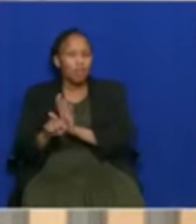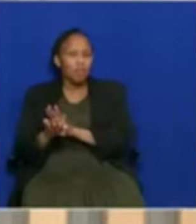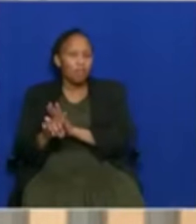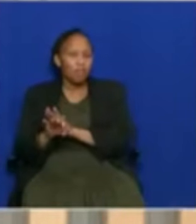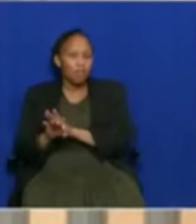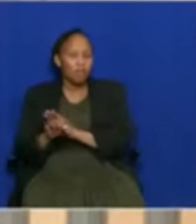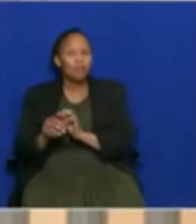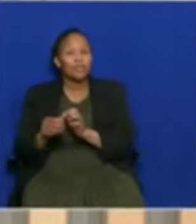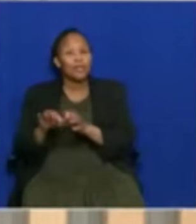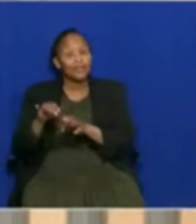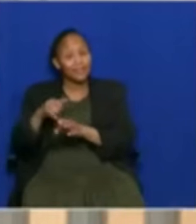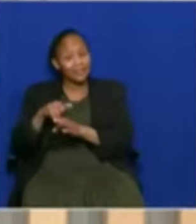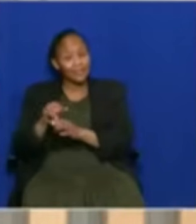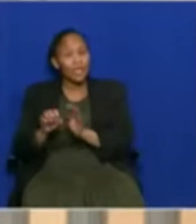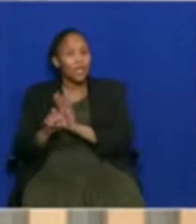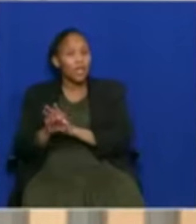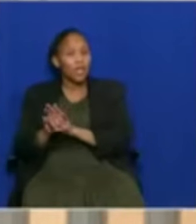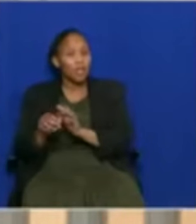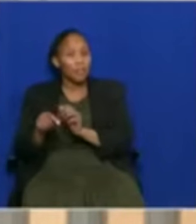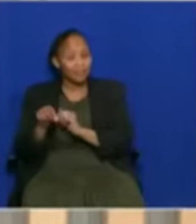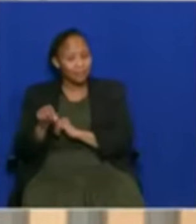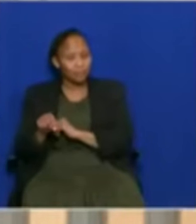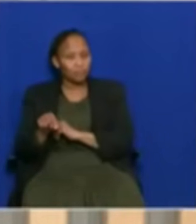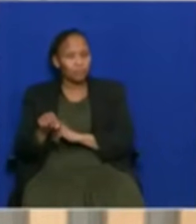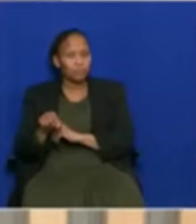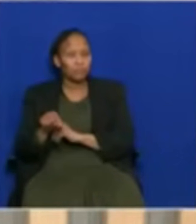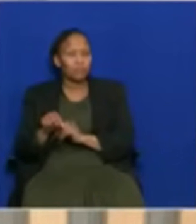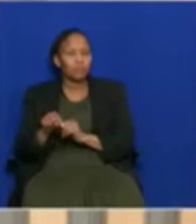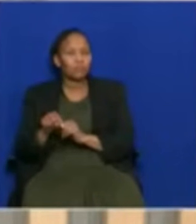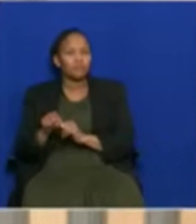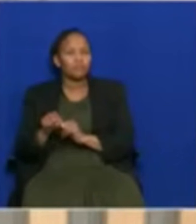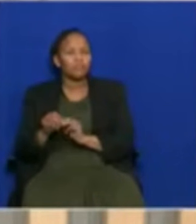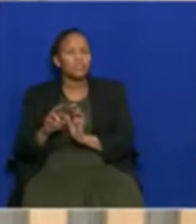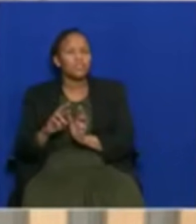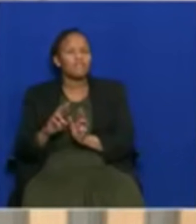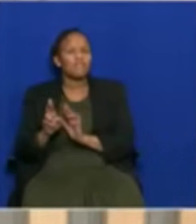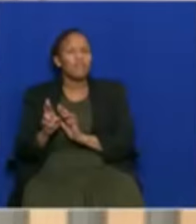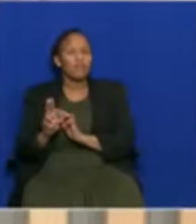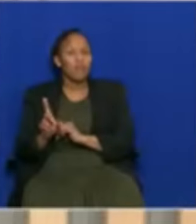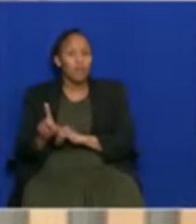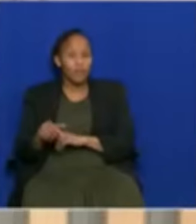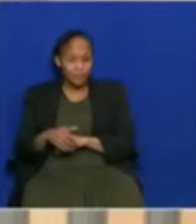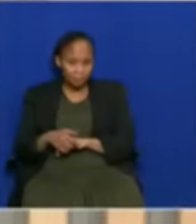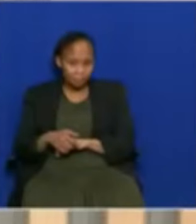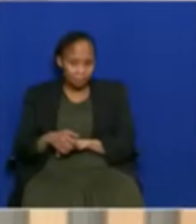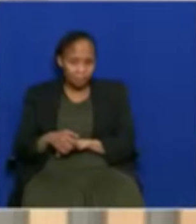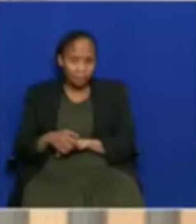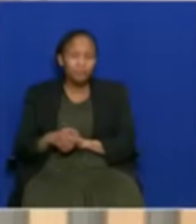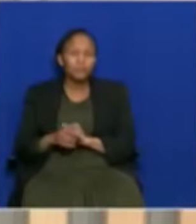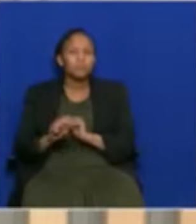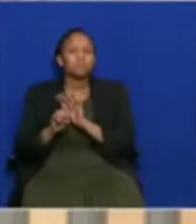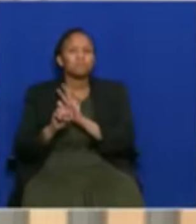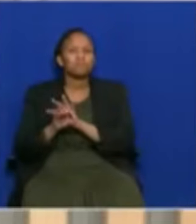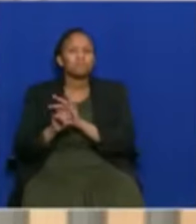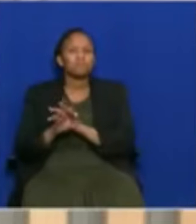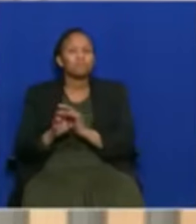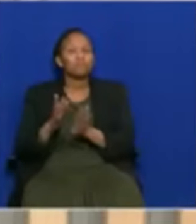advertisement referred to the advertisement for the position as circulated within SAPS.